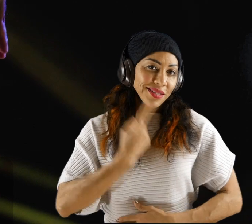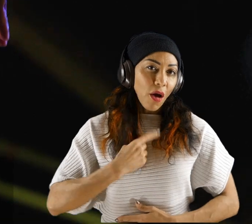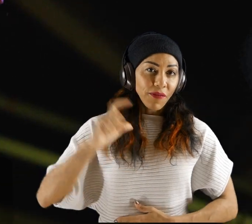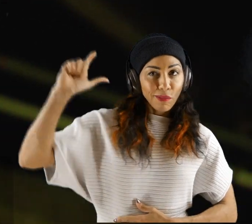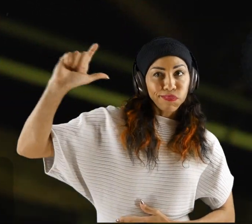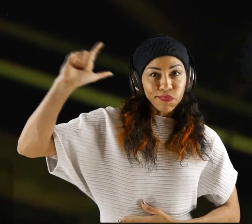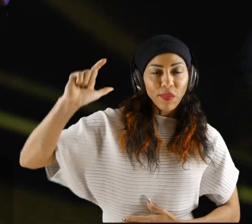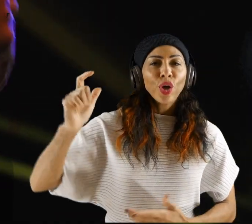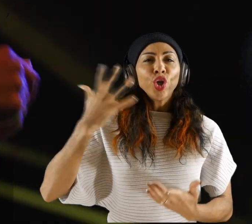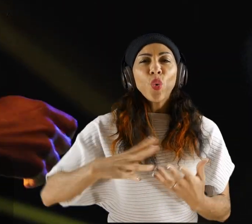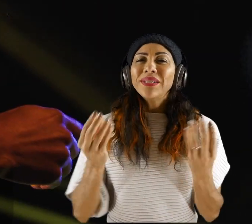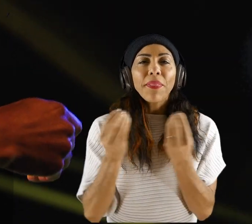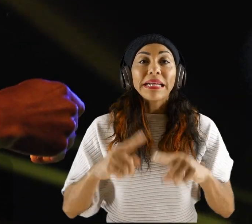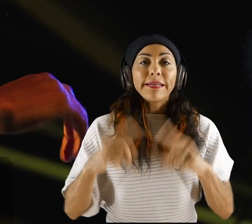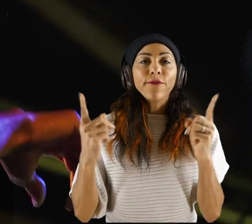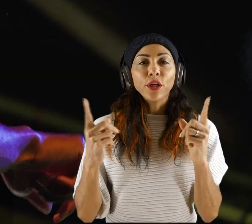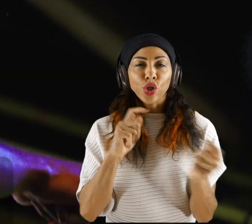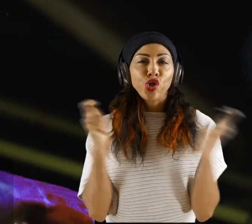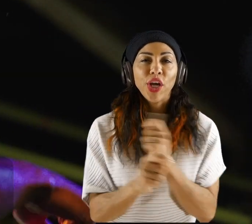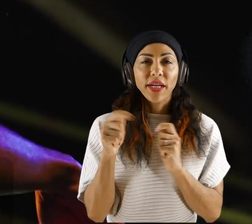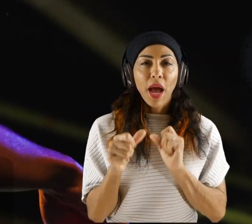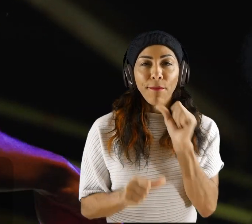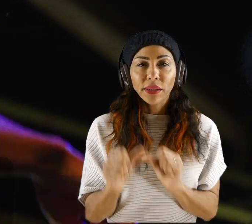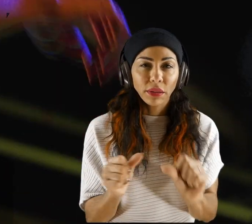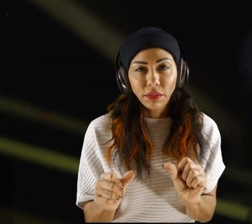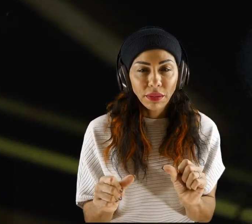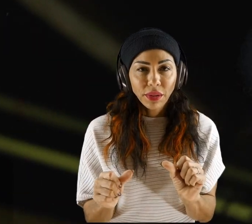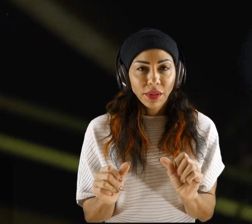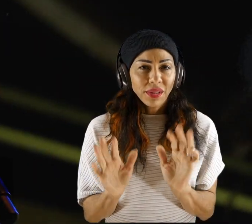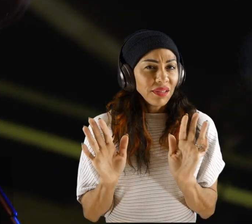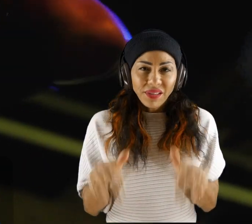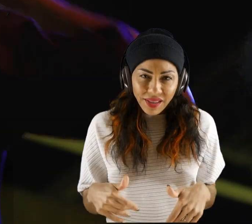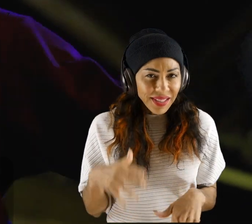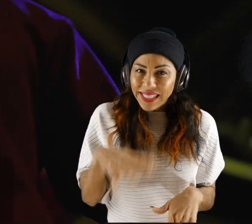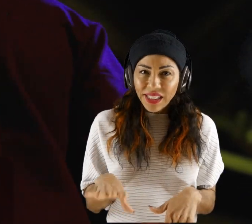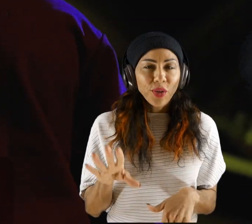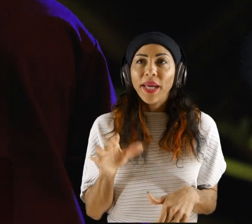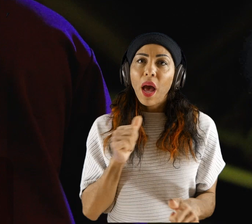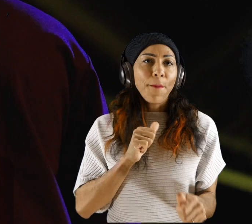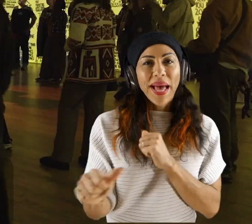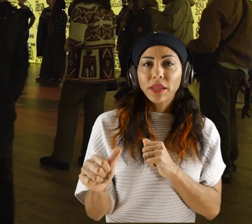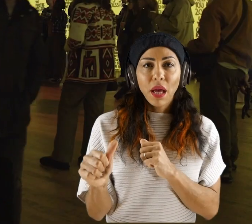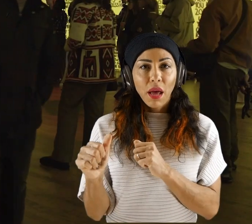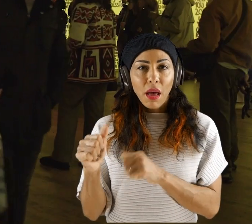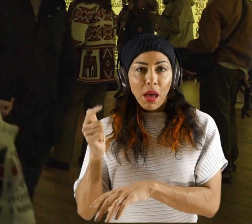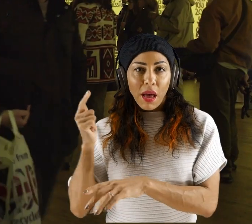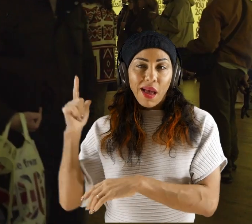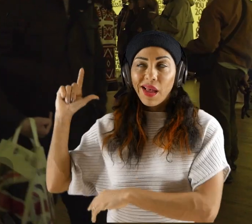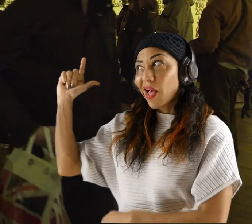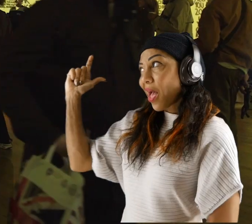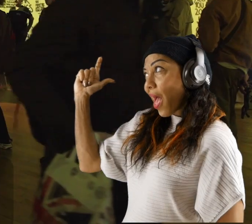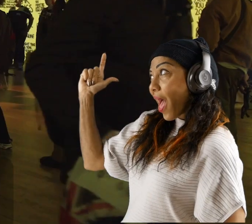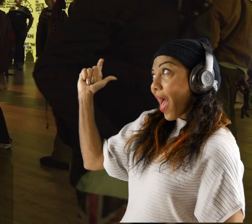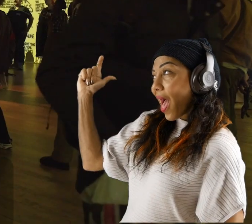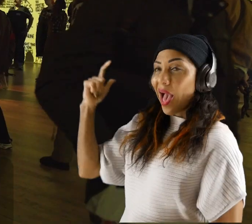algorithm. It doesn't need to be a better version of the camera behind the DJ going